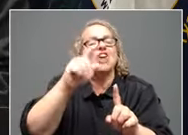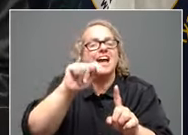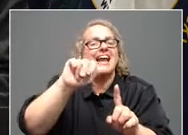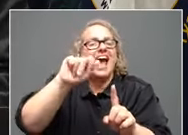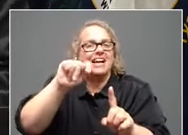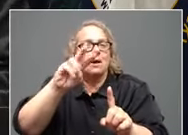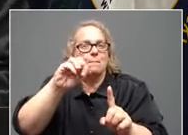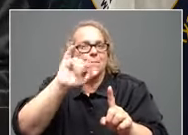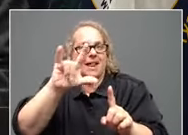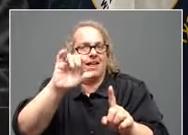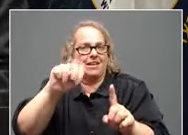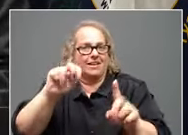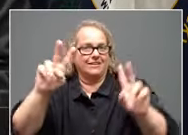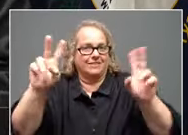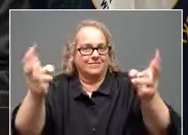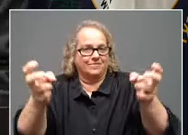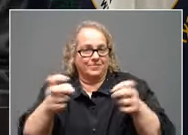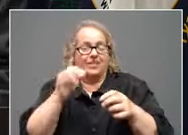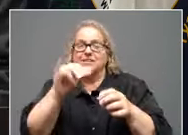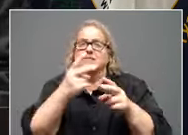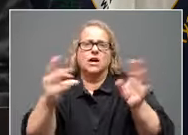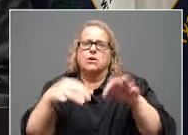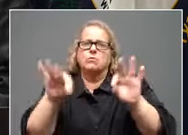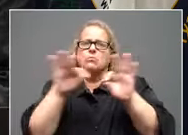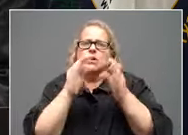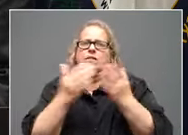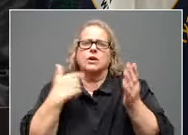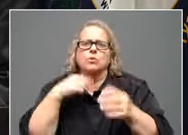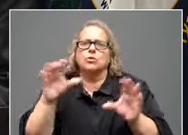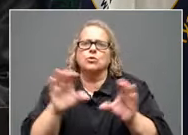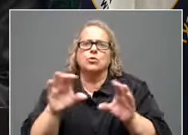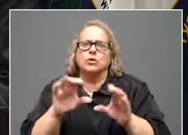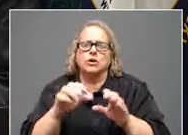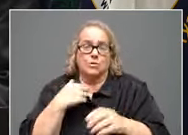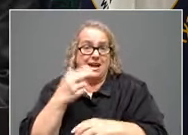very important thing that we're doing. We had over